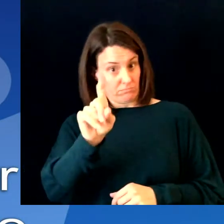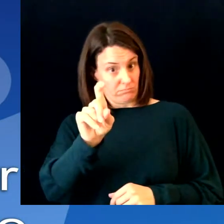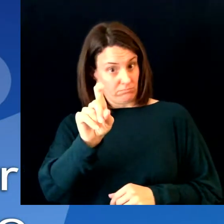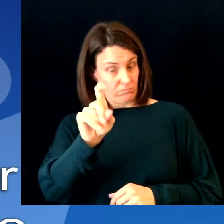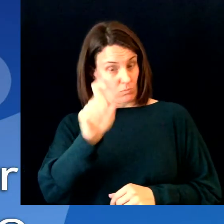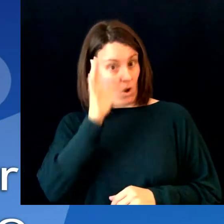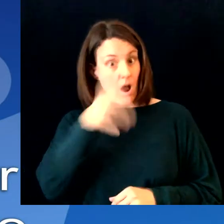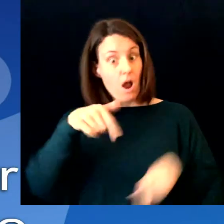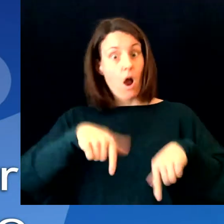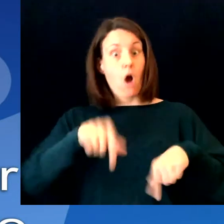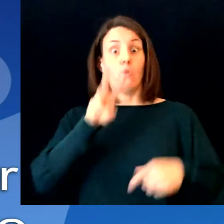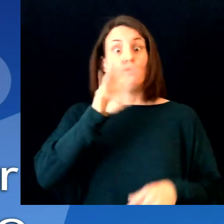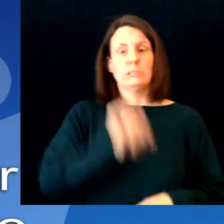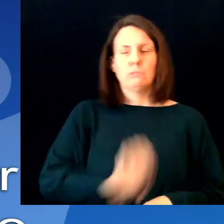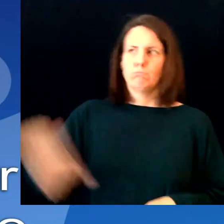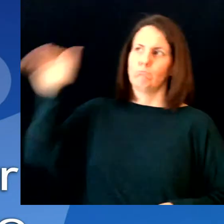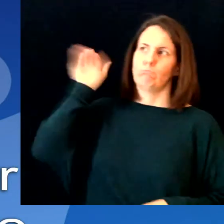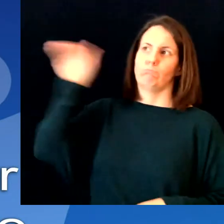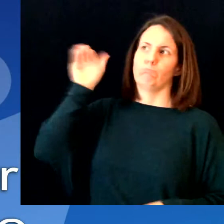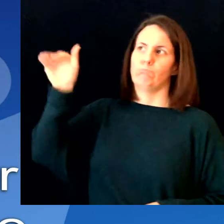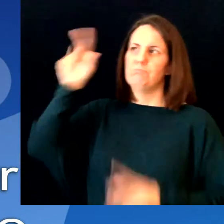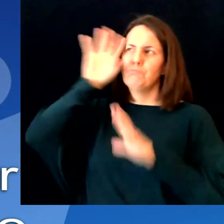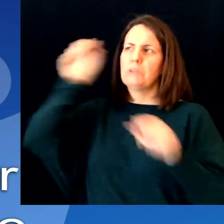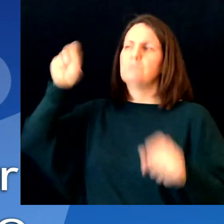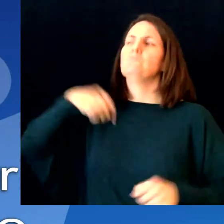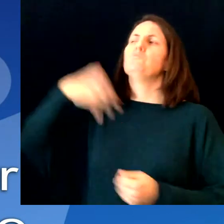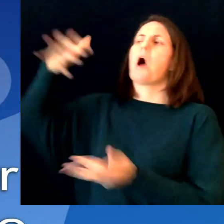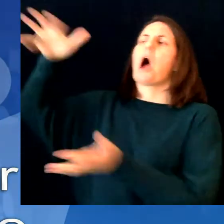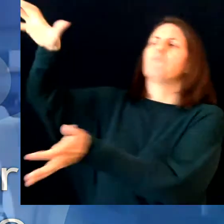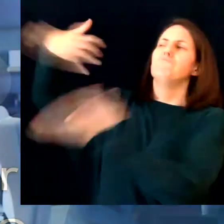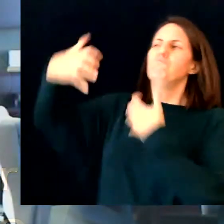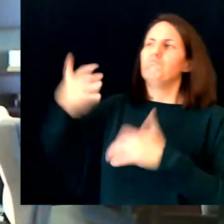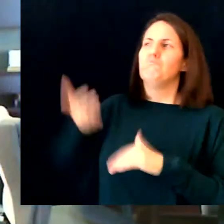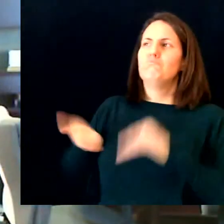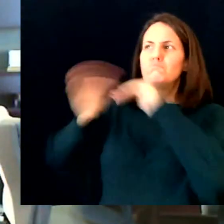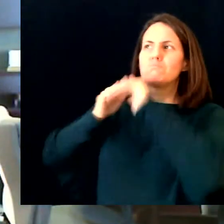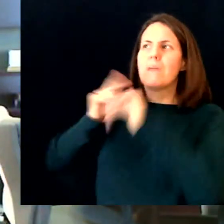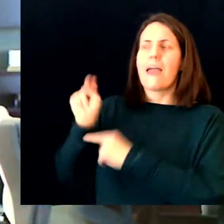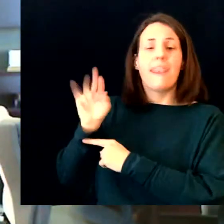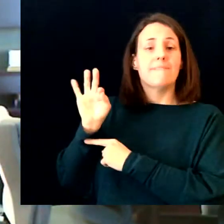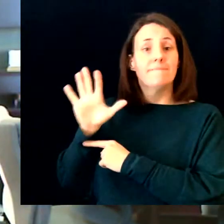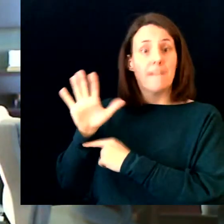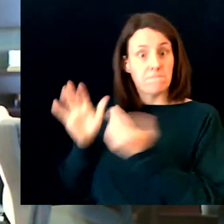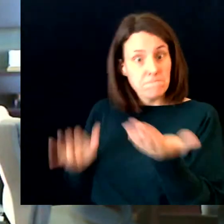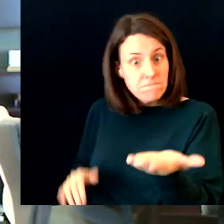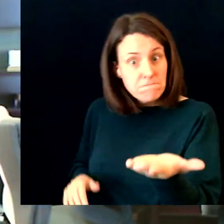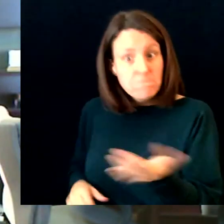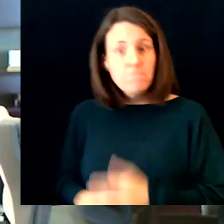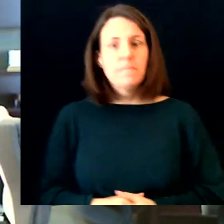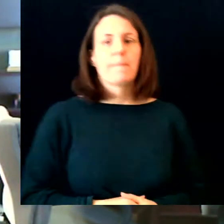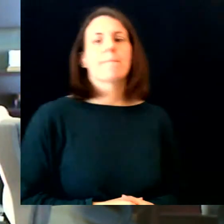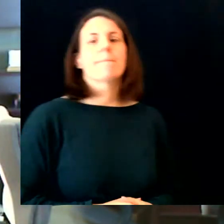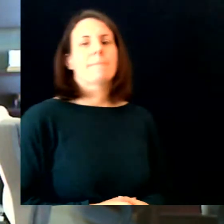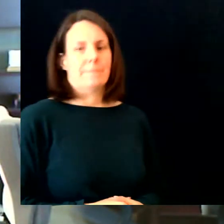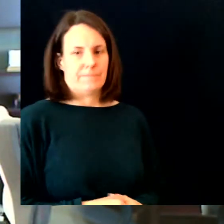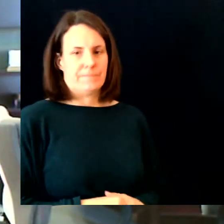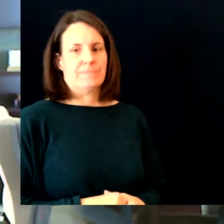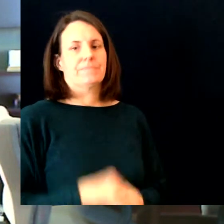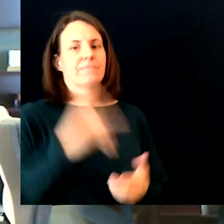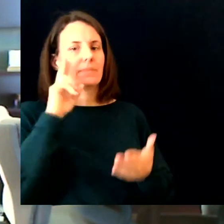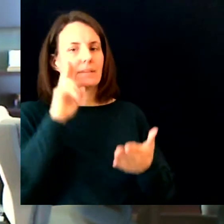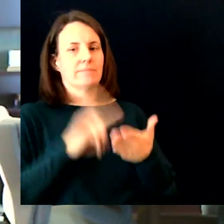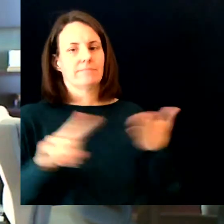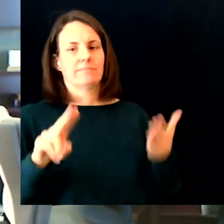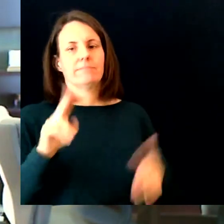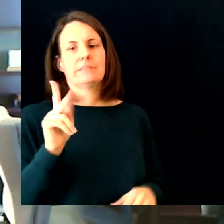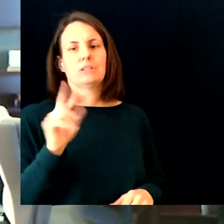question. So the mask supplies that we do have are being distributed to our local and tribal health departments, to our local